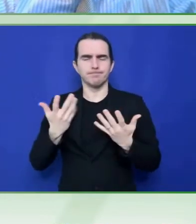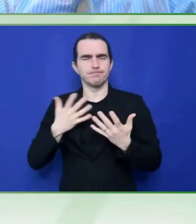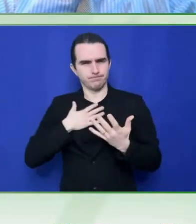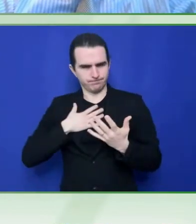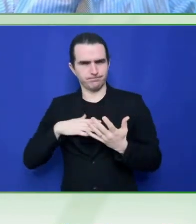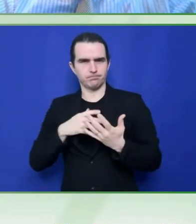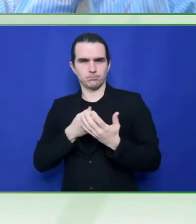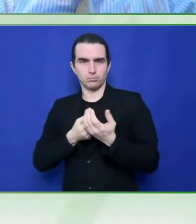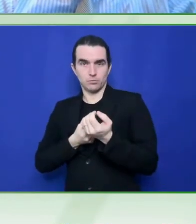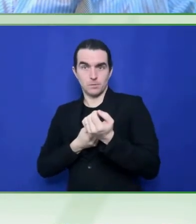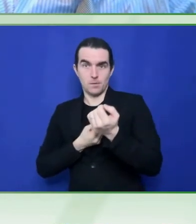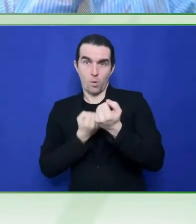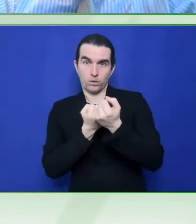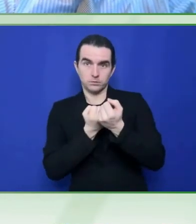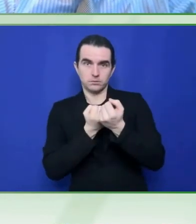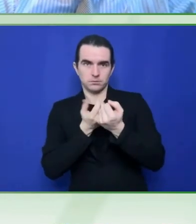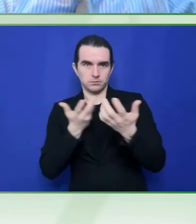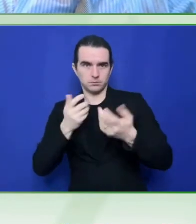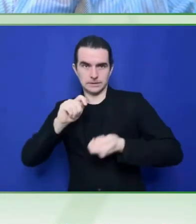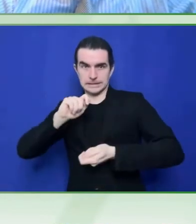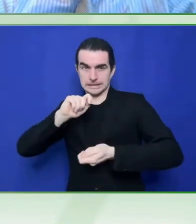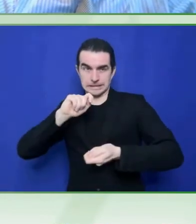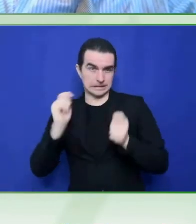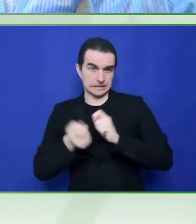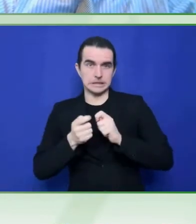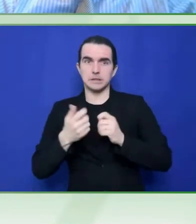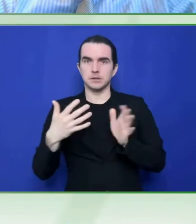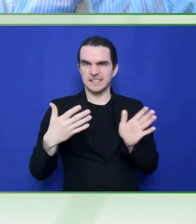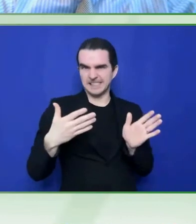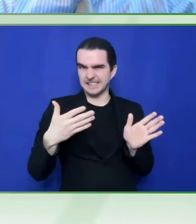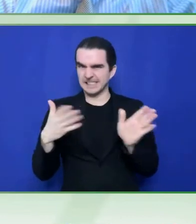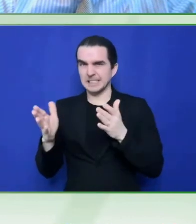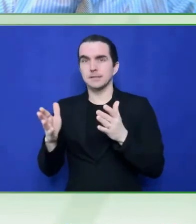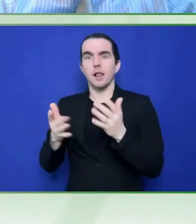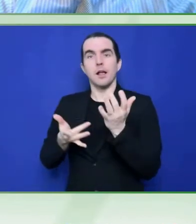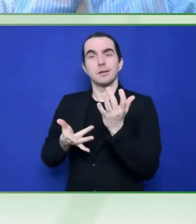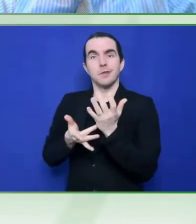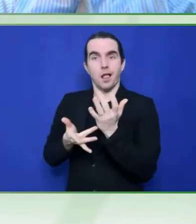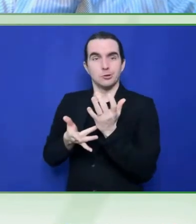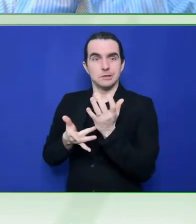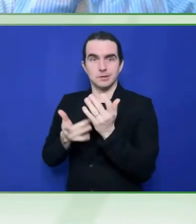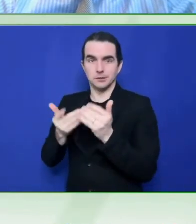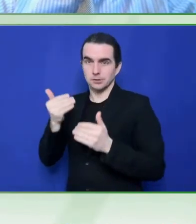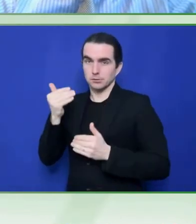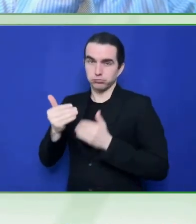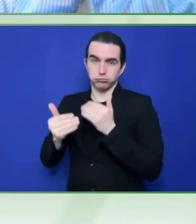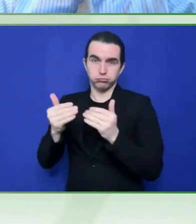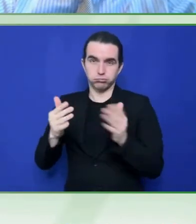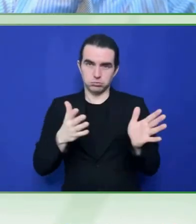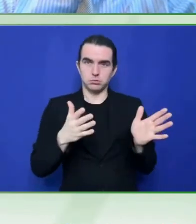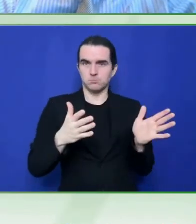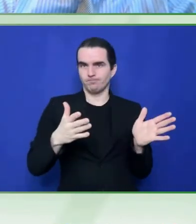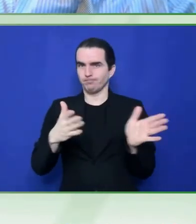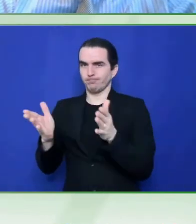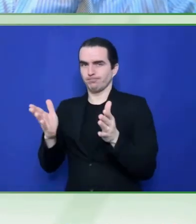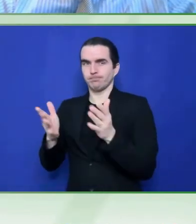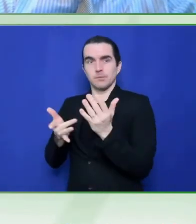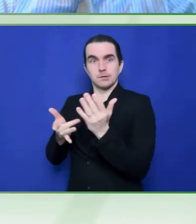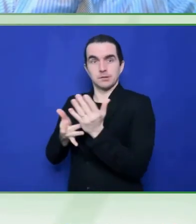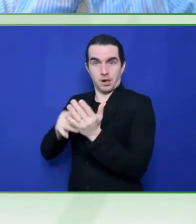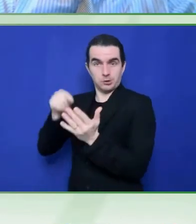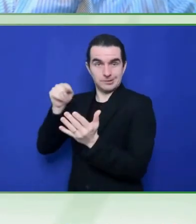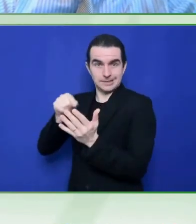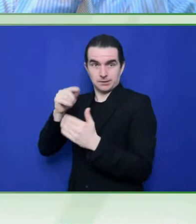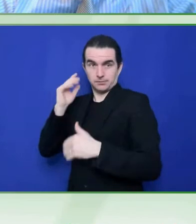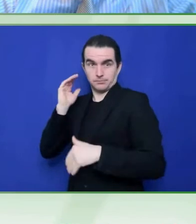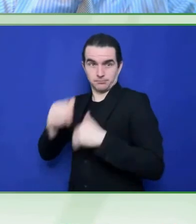home, integrating work and home, and ensuring that our employees are able to operate, flexibly, whether you